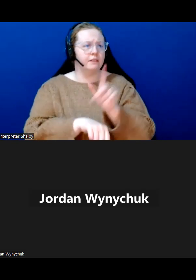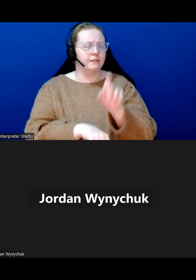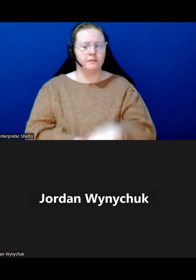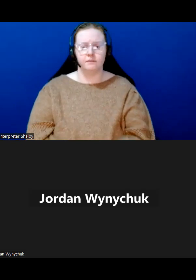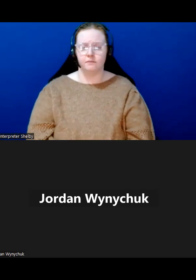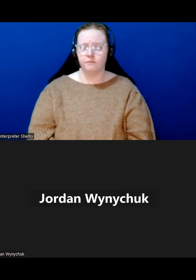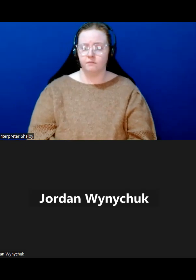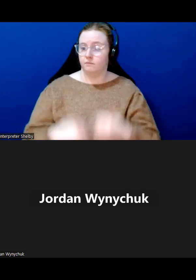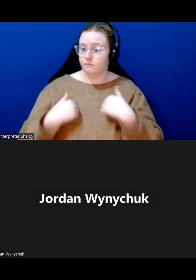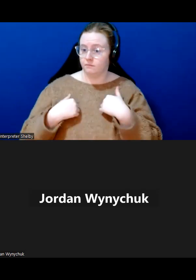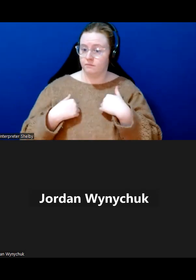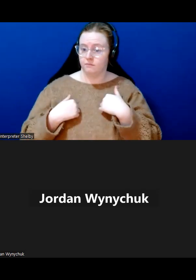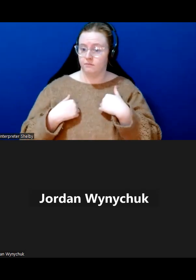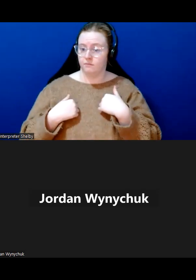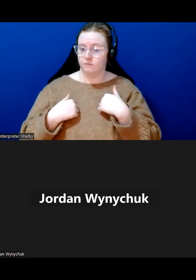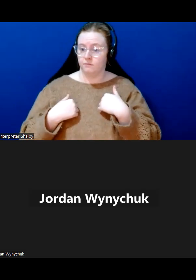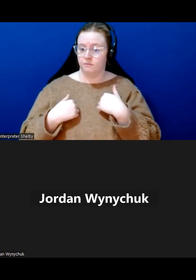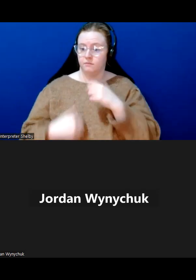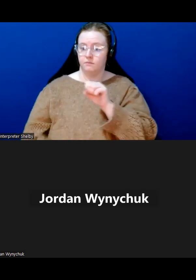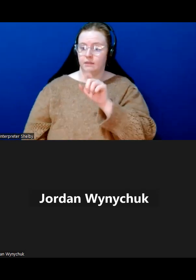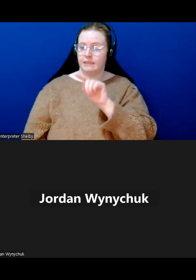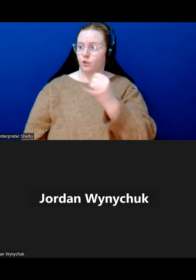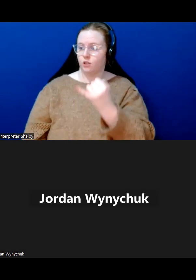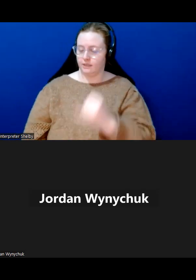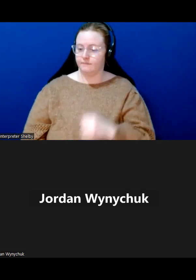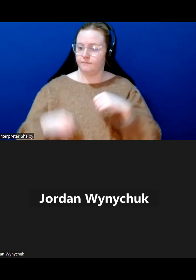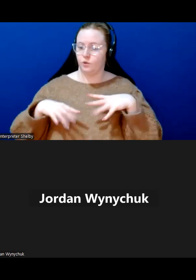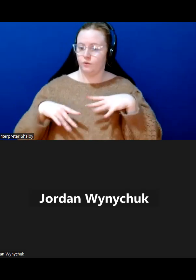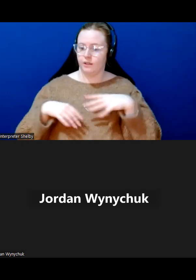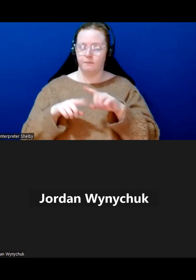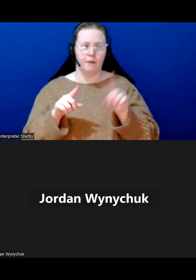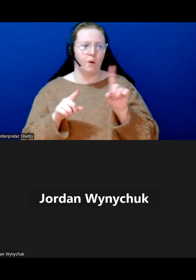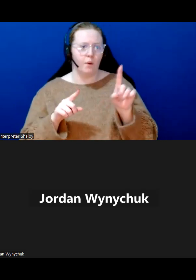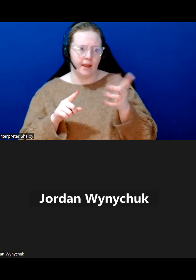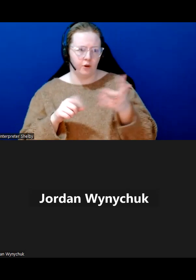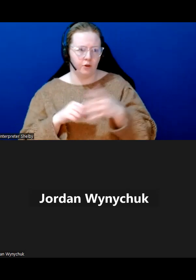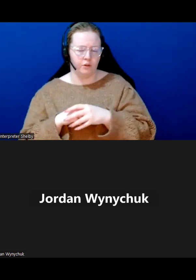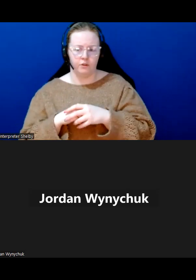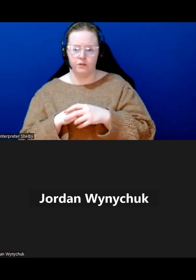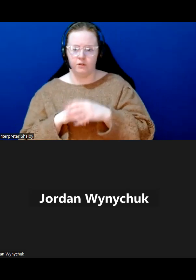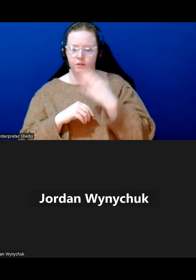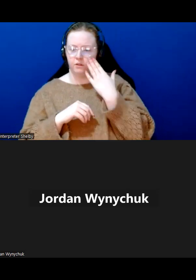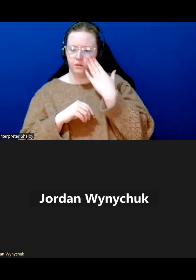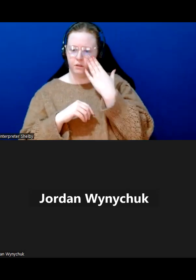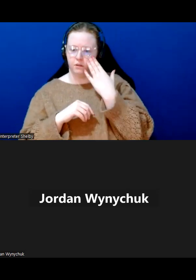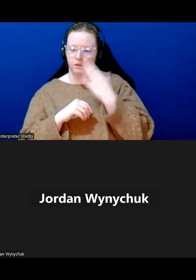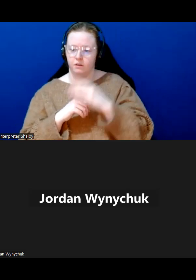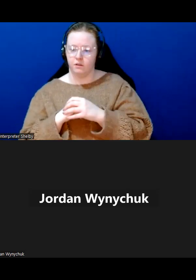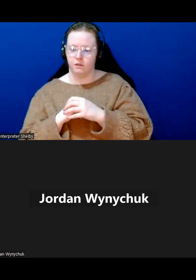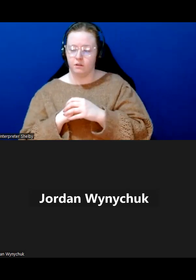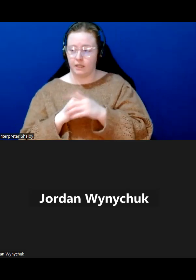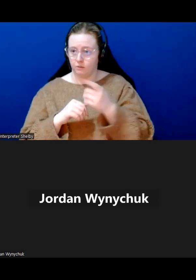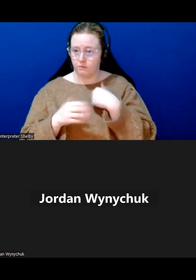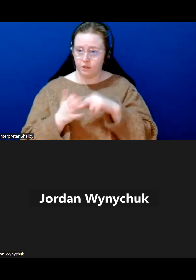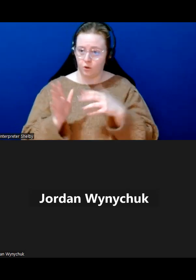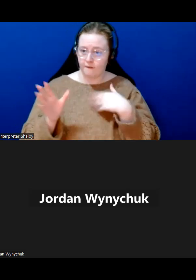Where am I located? I'm located in St. John's, Newfoundland. Yeah, but where in St. John's? Do you have an office in St.